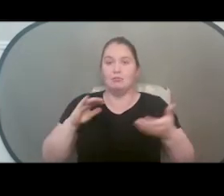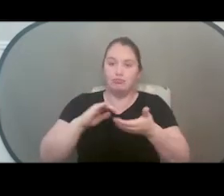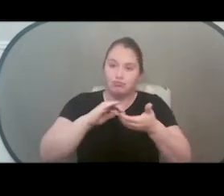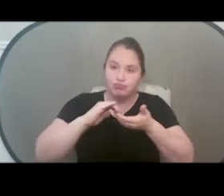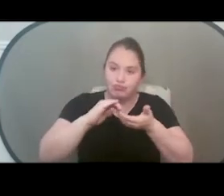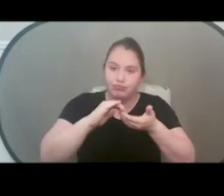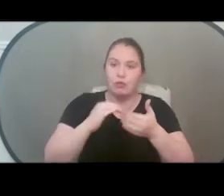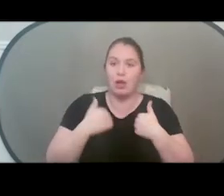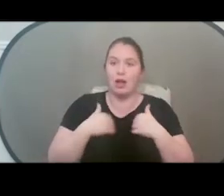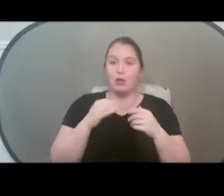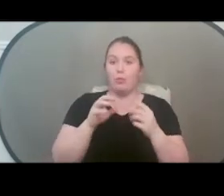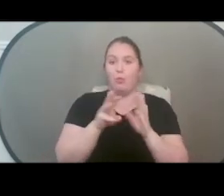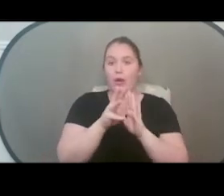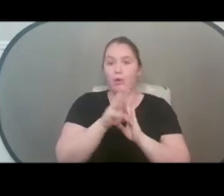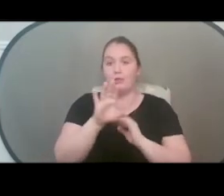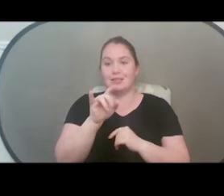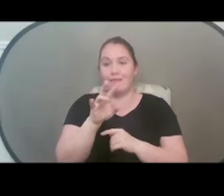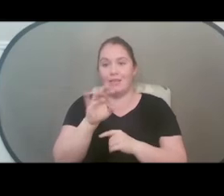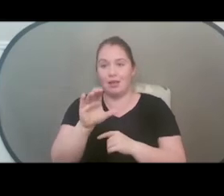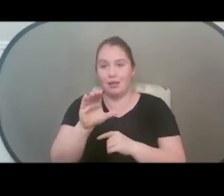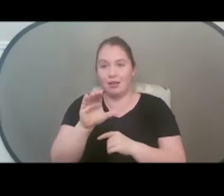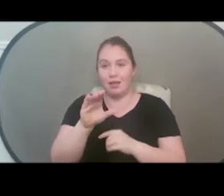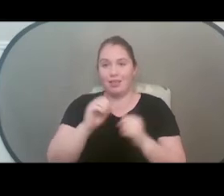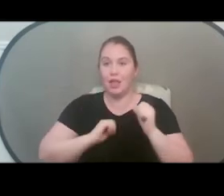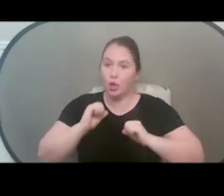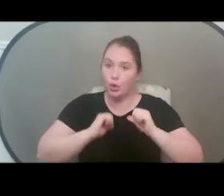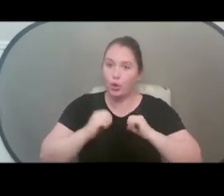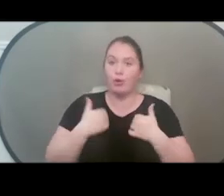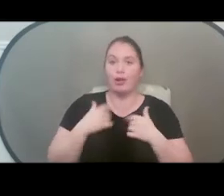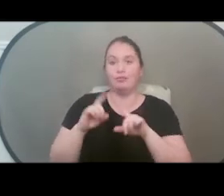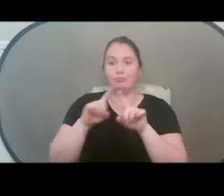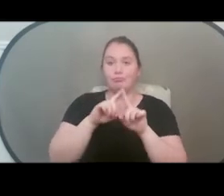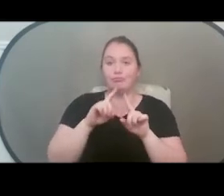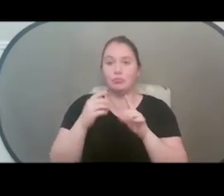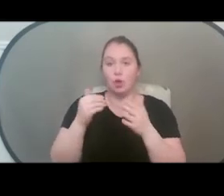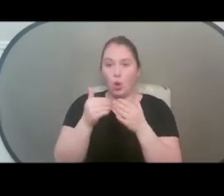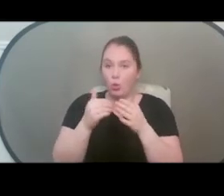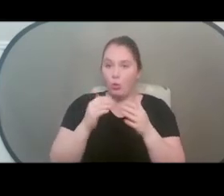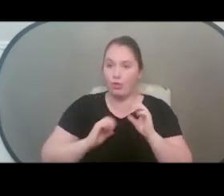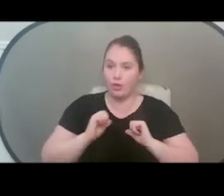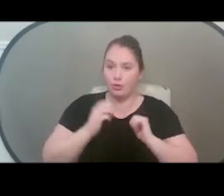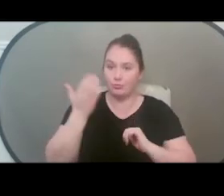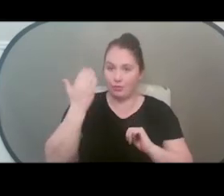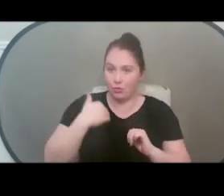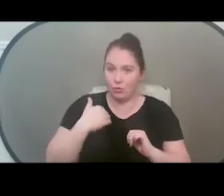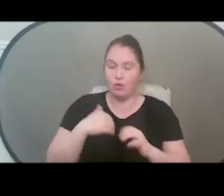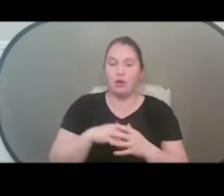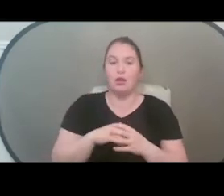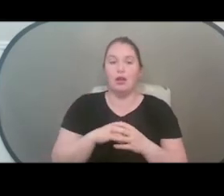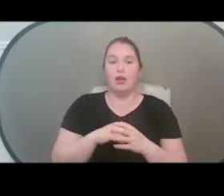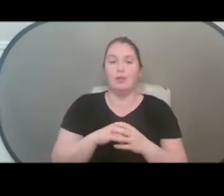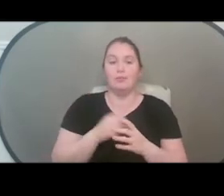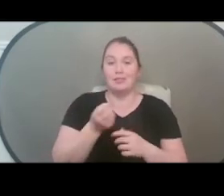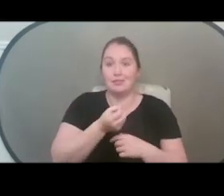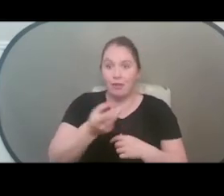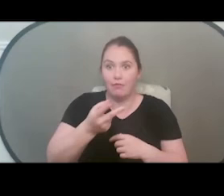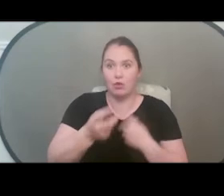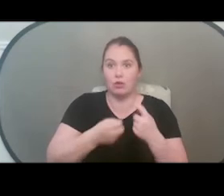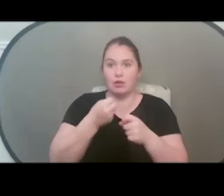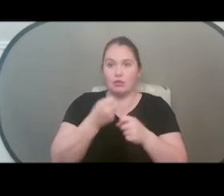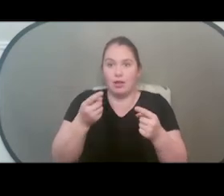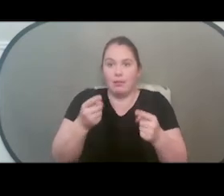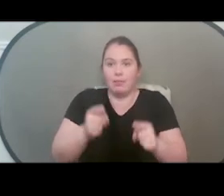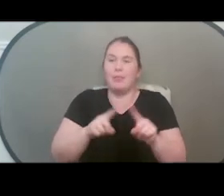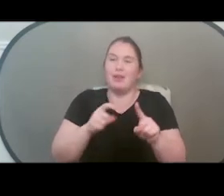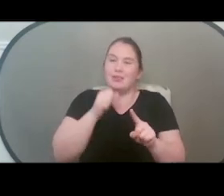Civic Theater and a couple of other of the community theaters in the past. And that was kind of an ongoing thing for several years, but I don't think it's